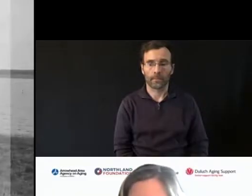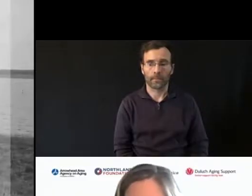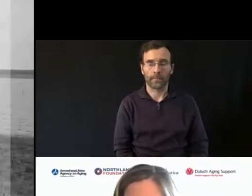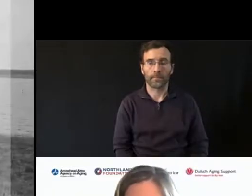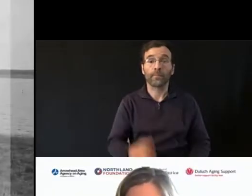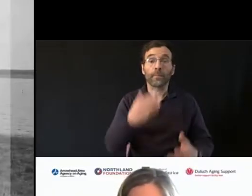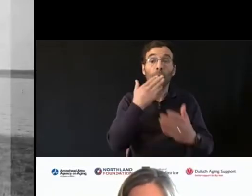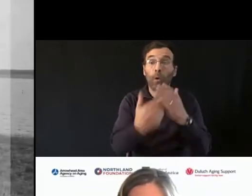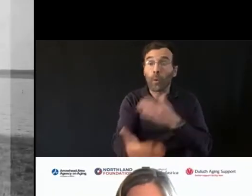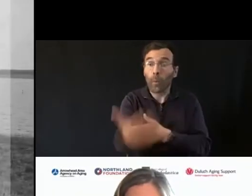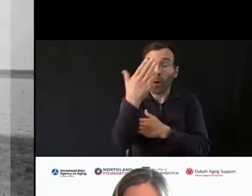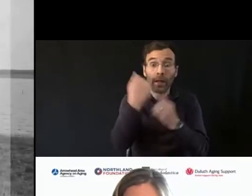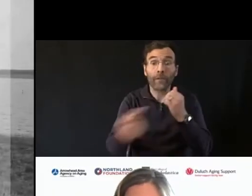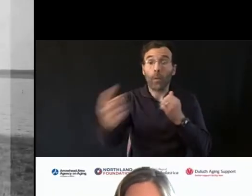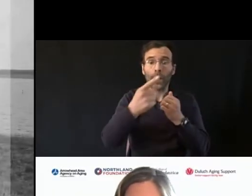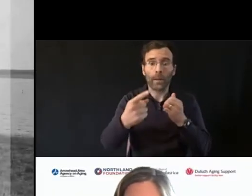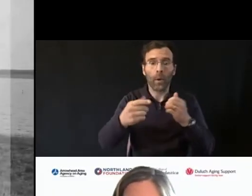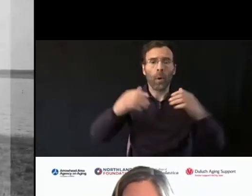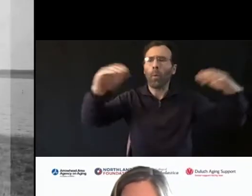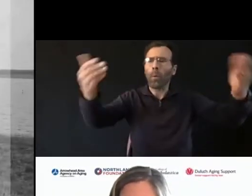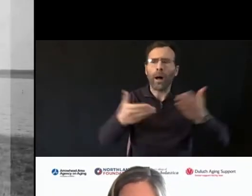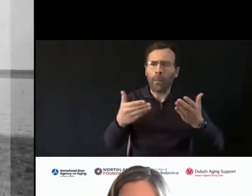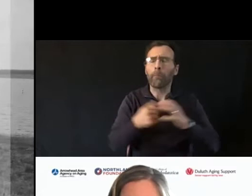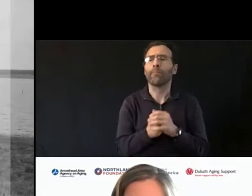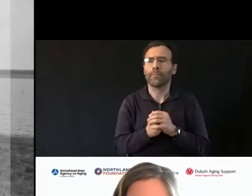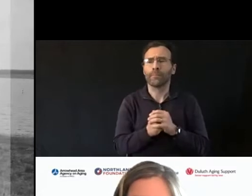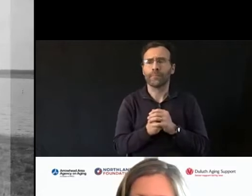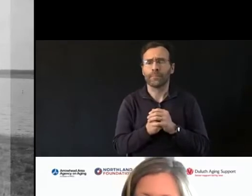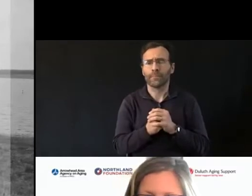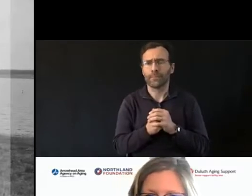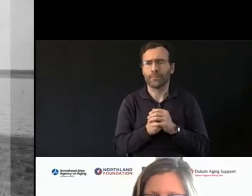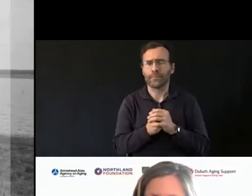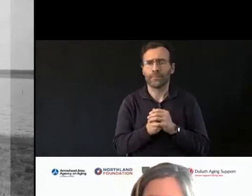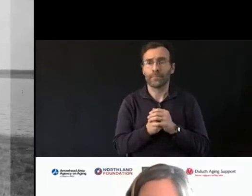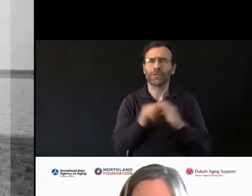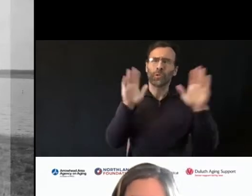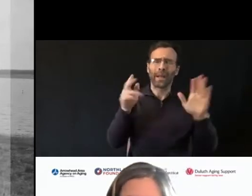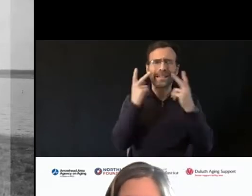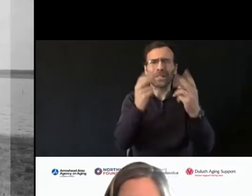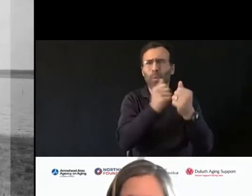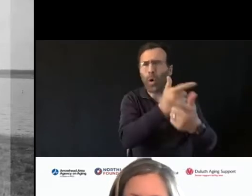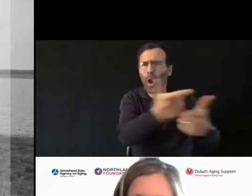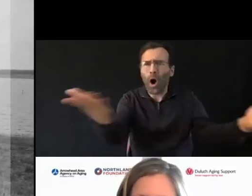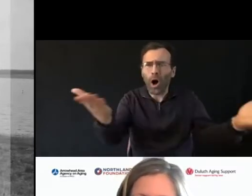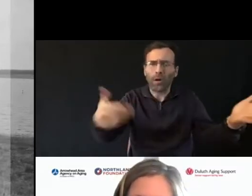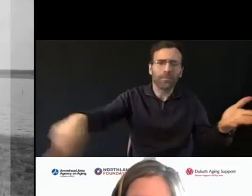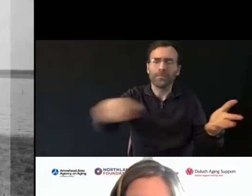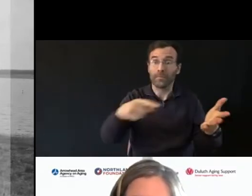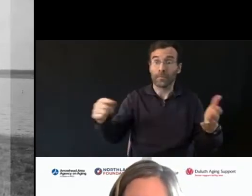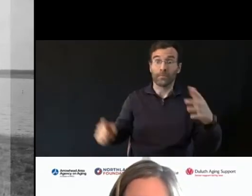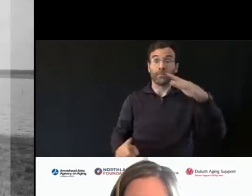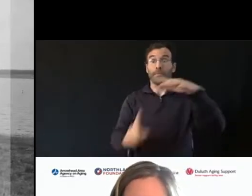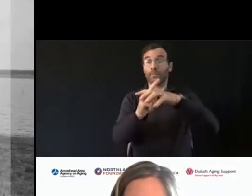Good morning, everyone, and welcome. It's great to see everyone coming on to our first